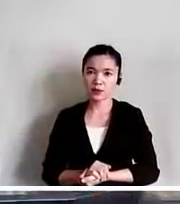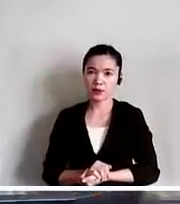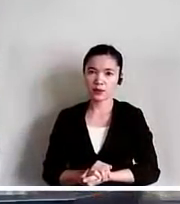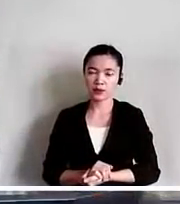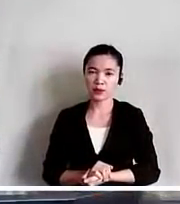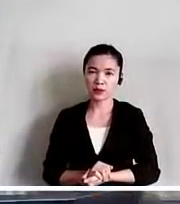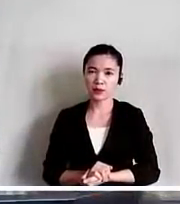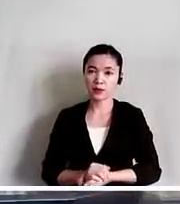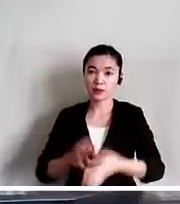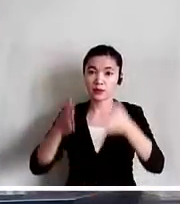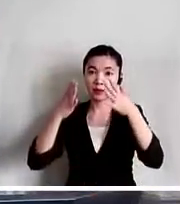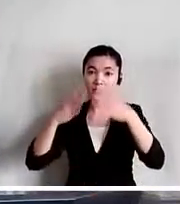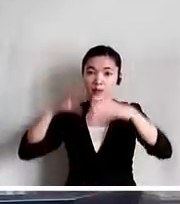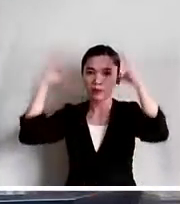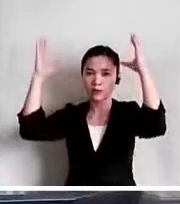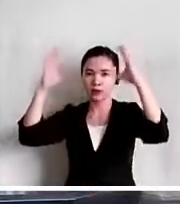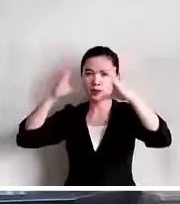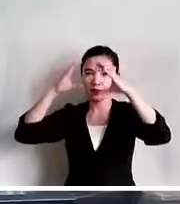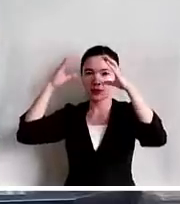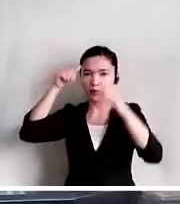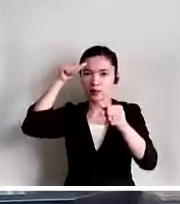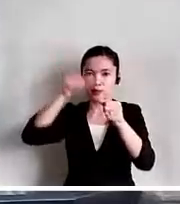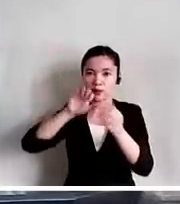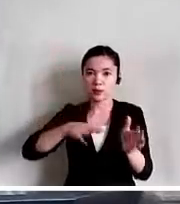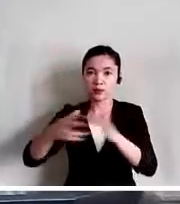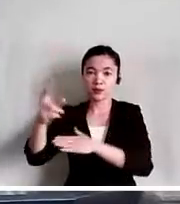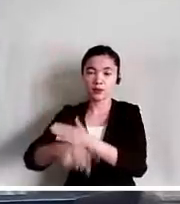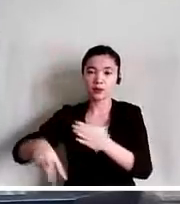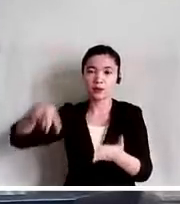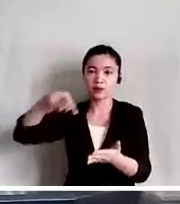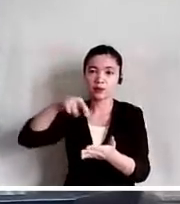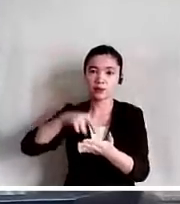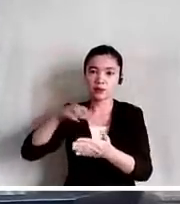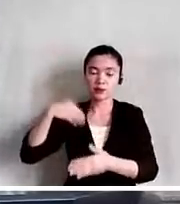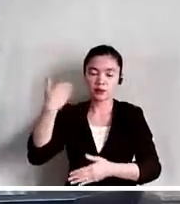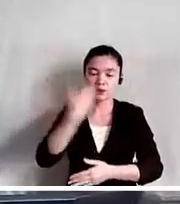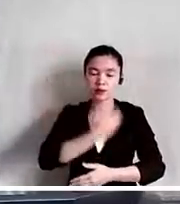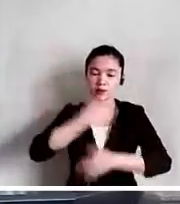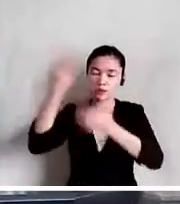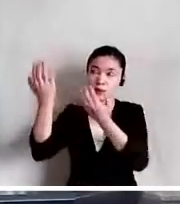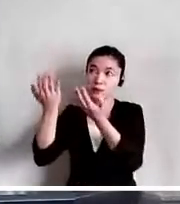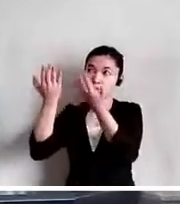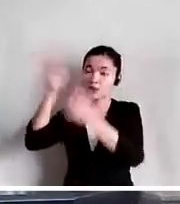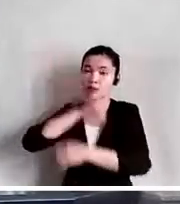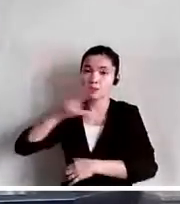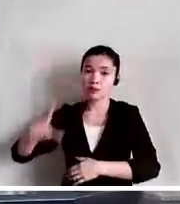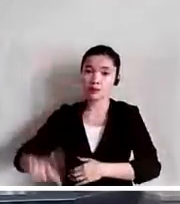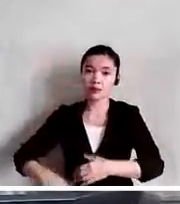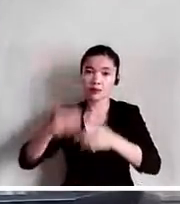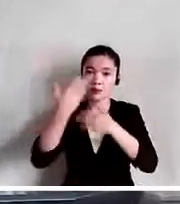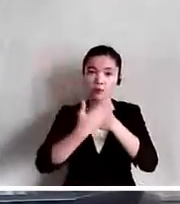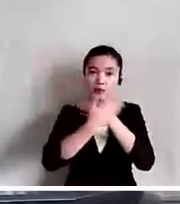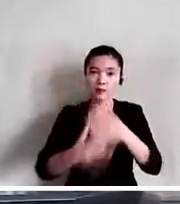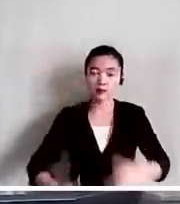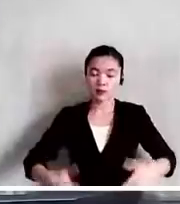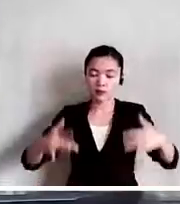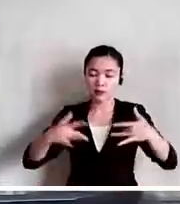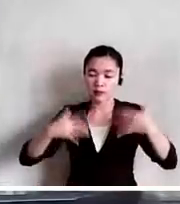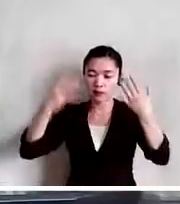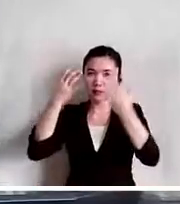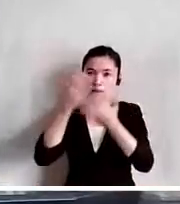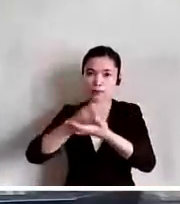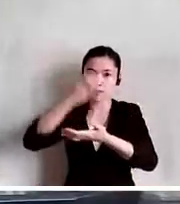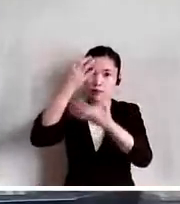therefore, as we celebrate the memorial of his death and resurrection, we offer you, Lord, the bread of life in the chalice of